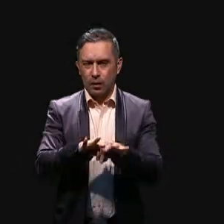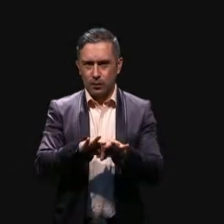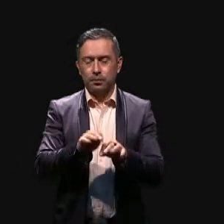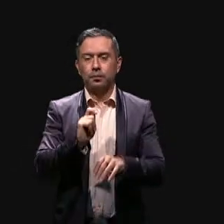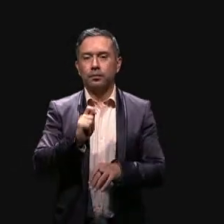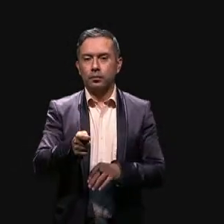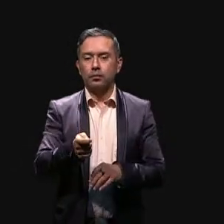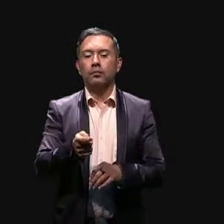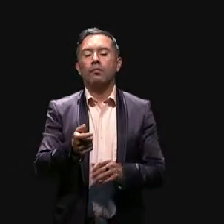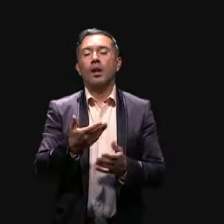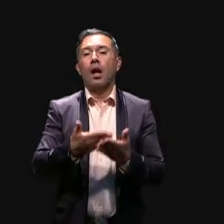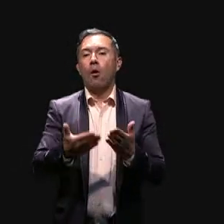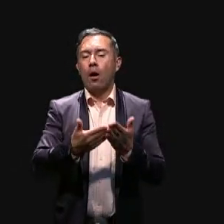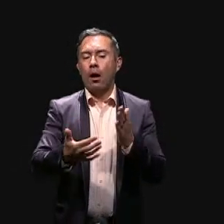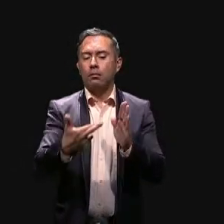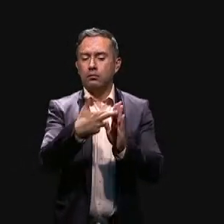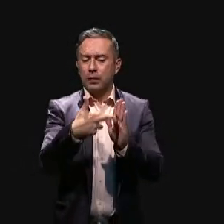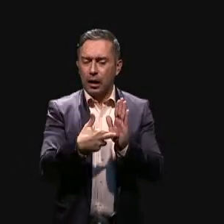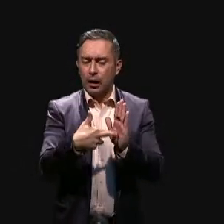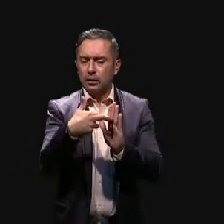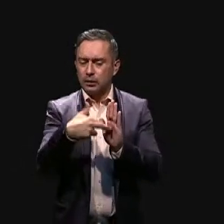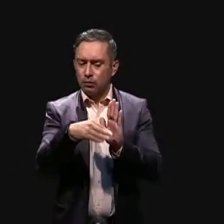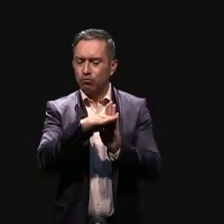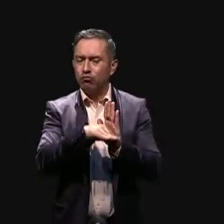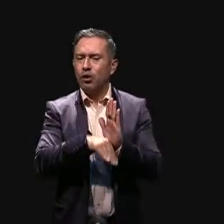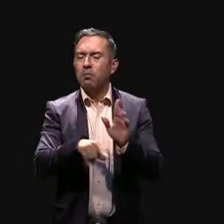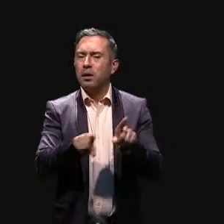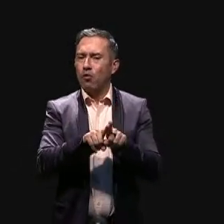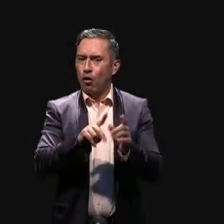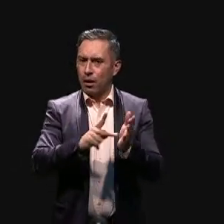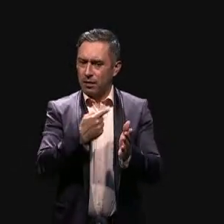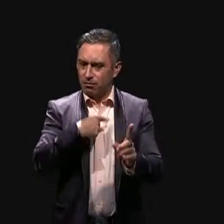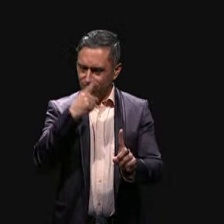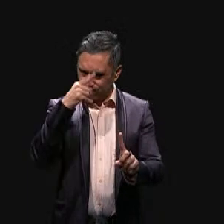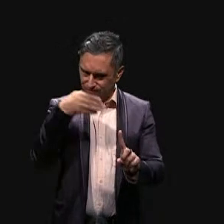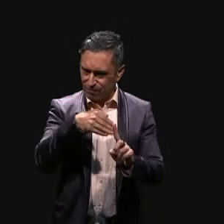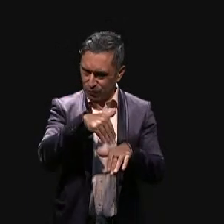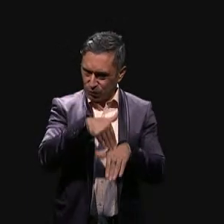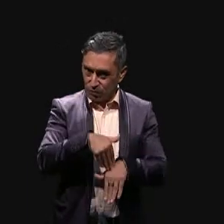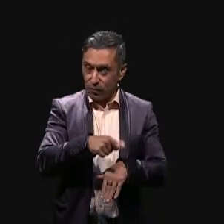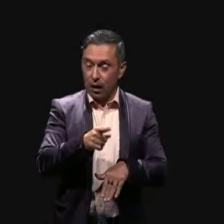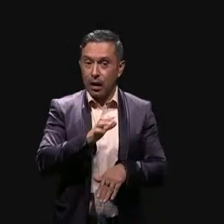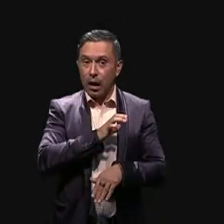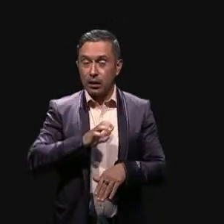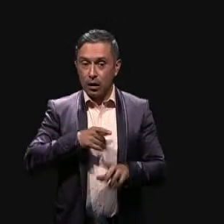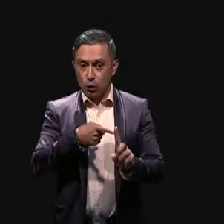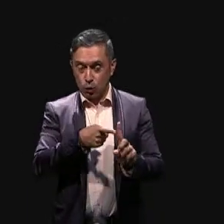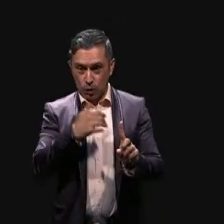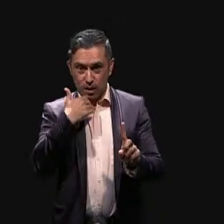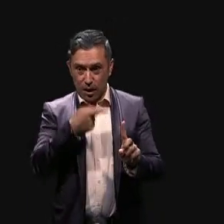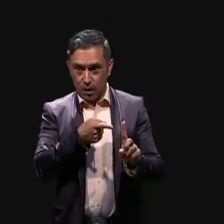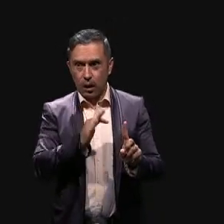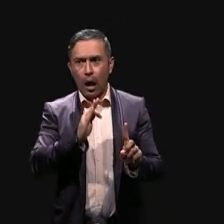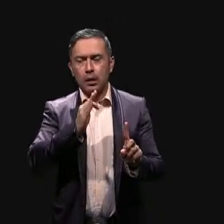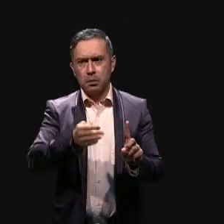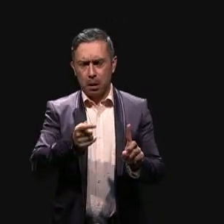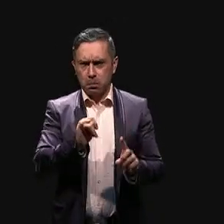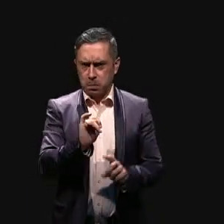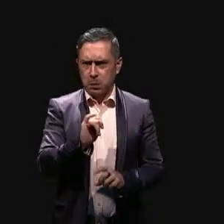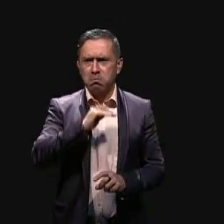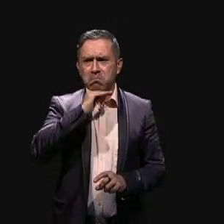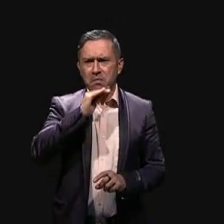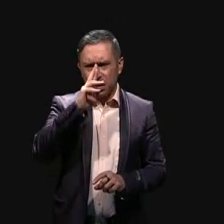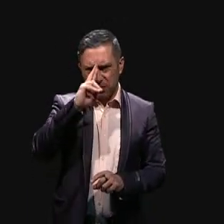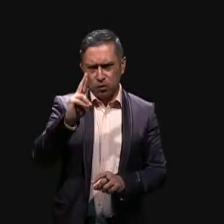they lose, they graciously accept that loss and move on. We also, I think in the